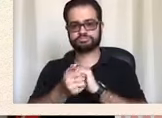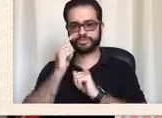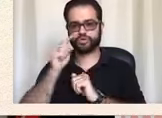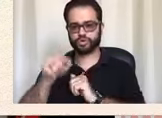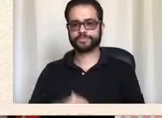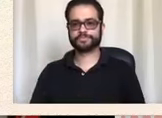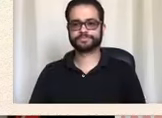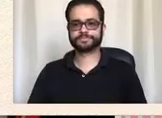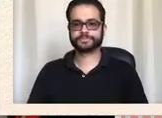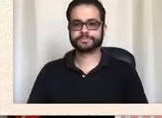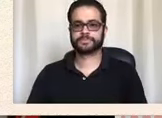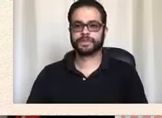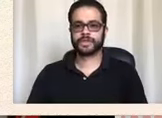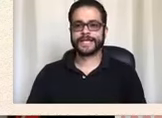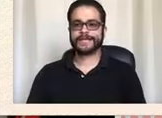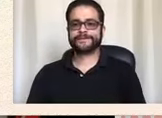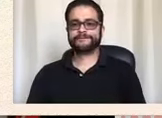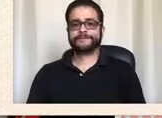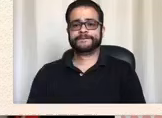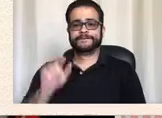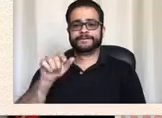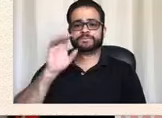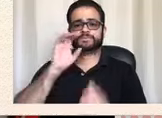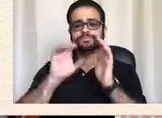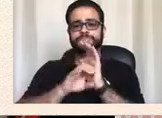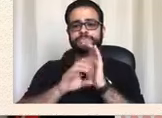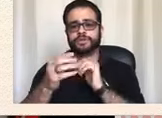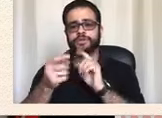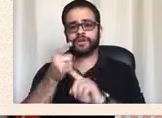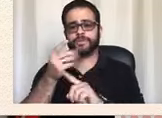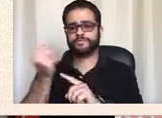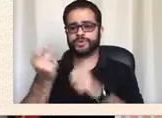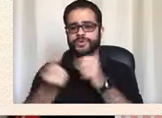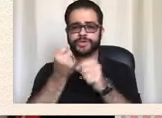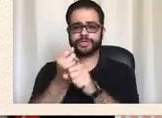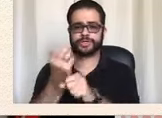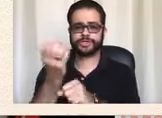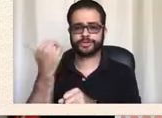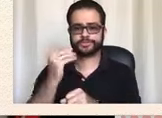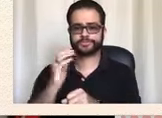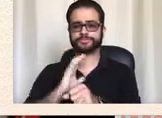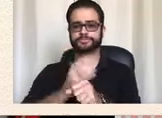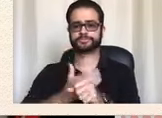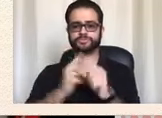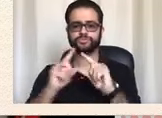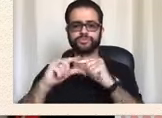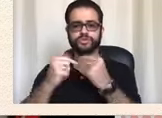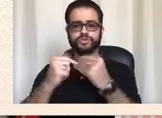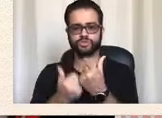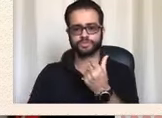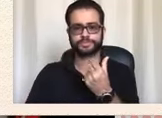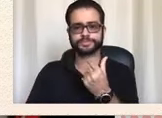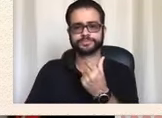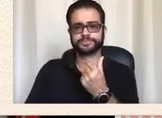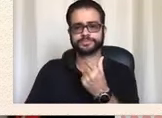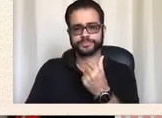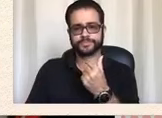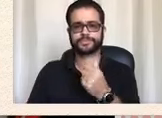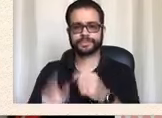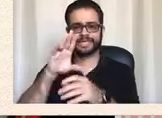This was a picture from a couple years ago. Our group of partners were in Tallahassee. As you can see behind them, there is the